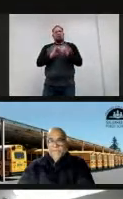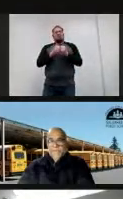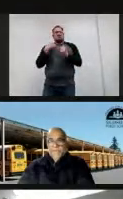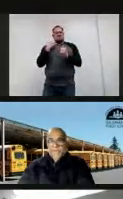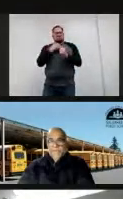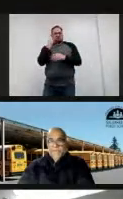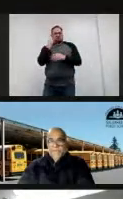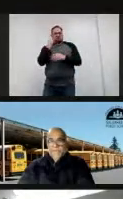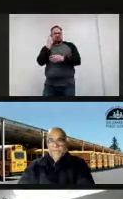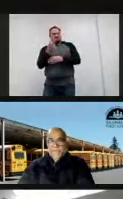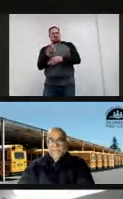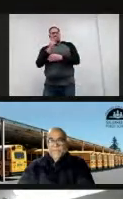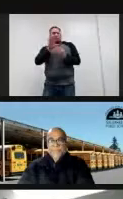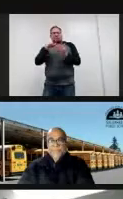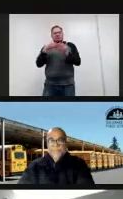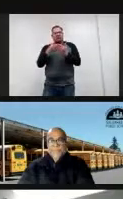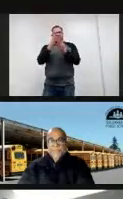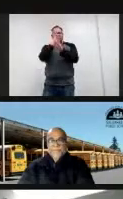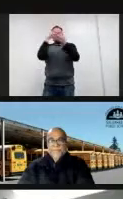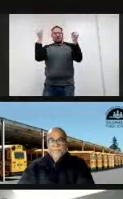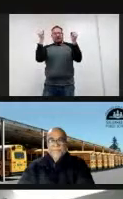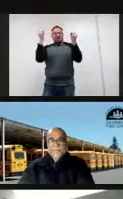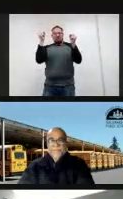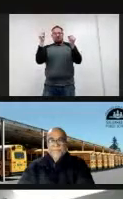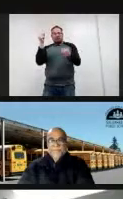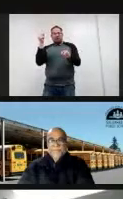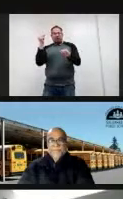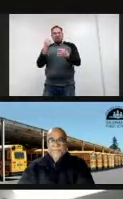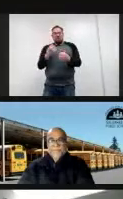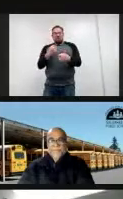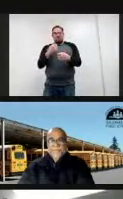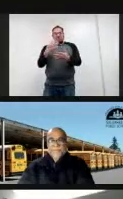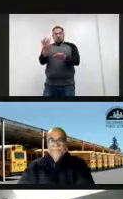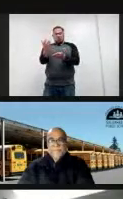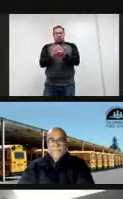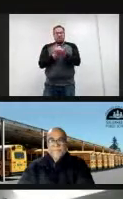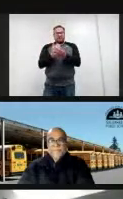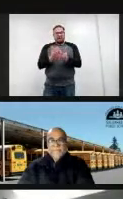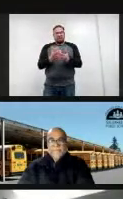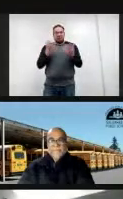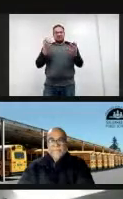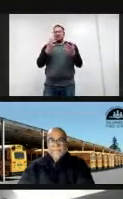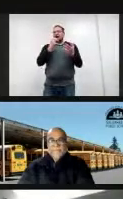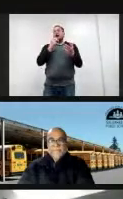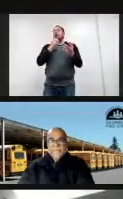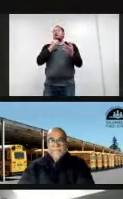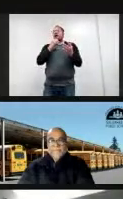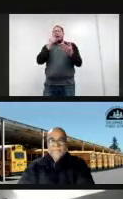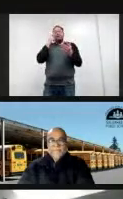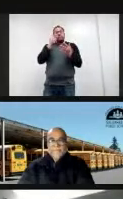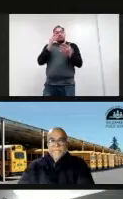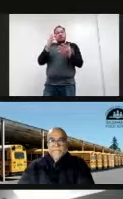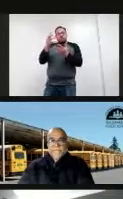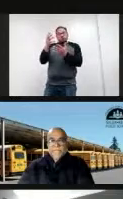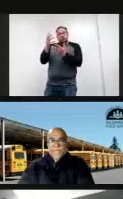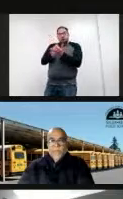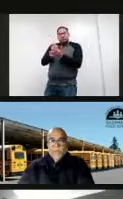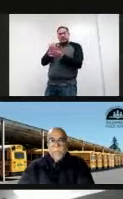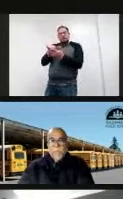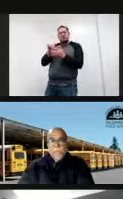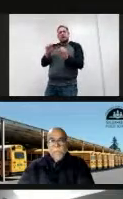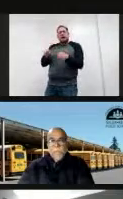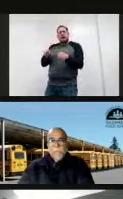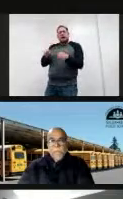point where all superintendents are making this amount? Not because I don't think they deserve it, but when I look at what